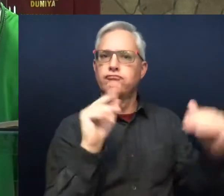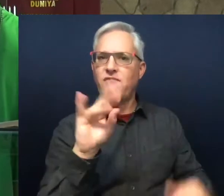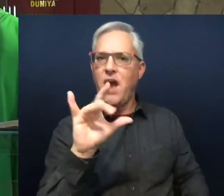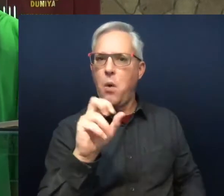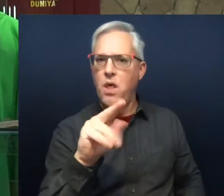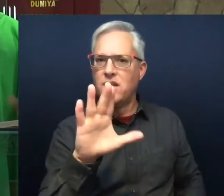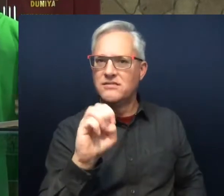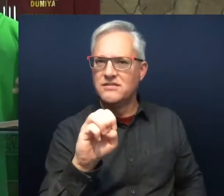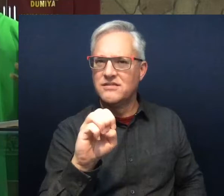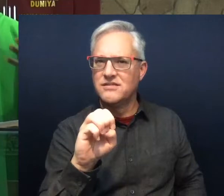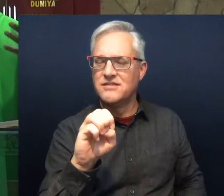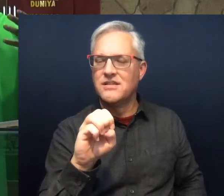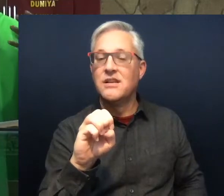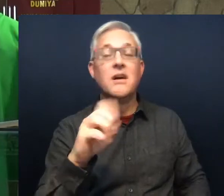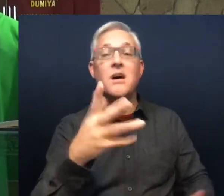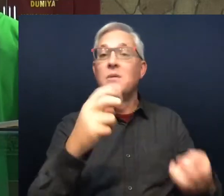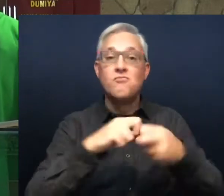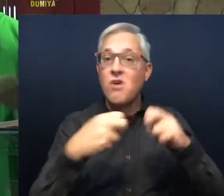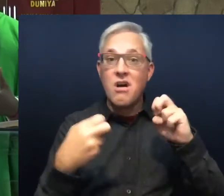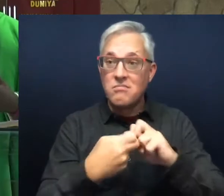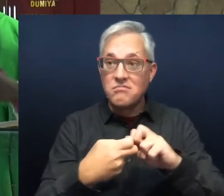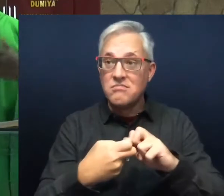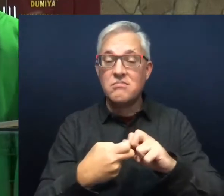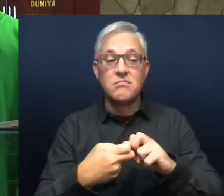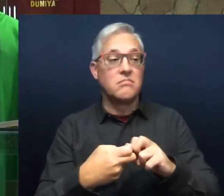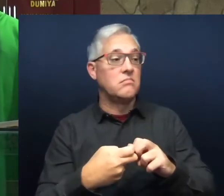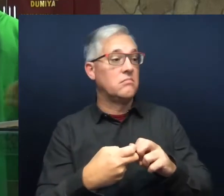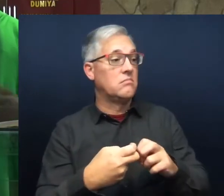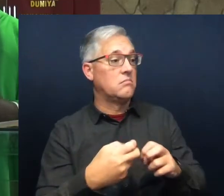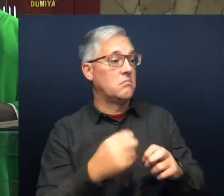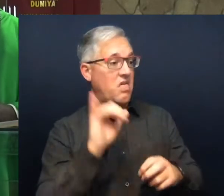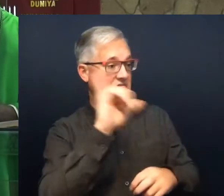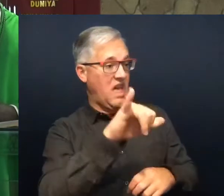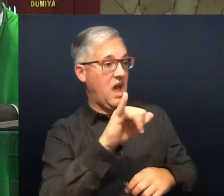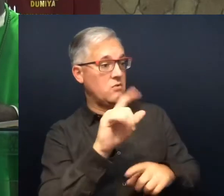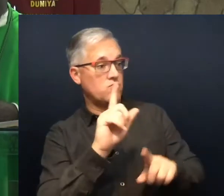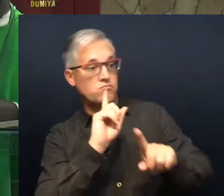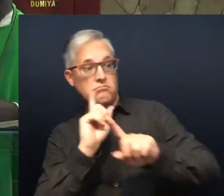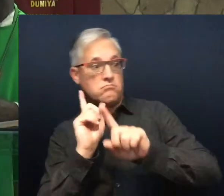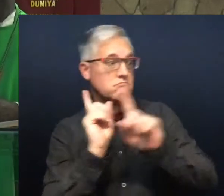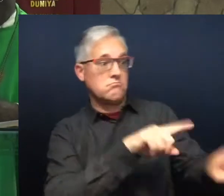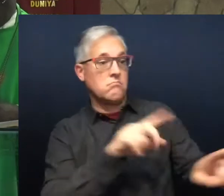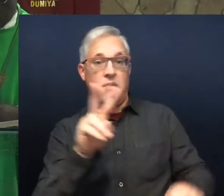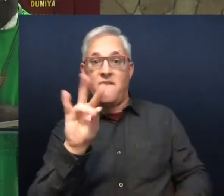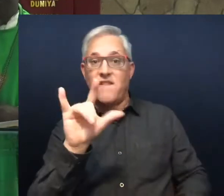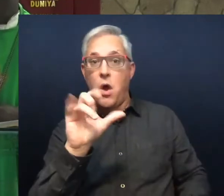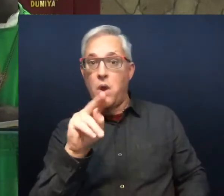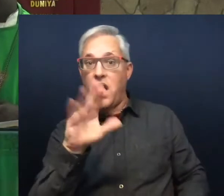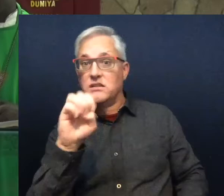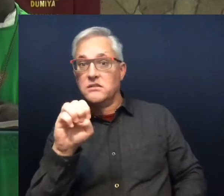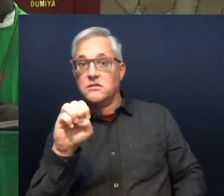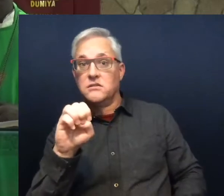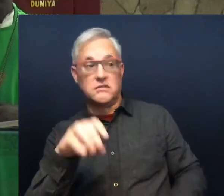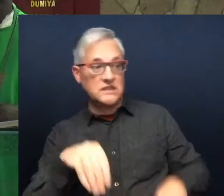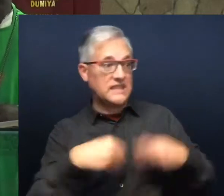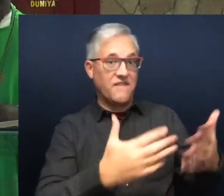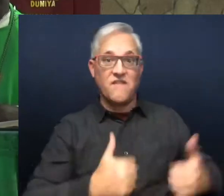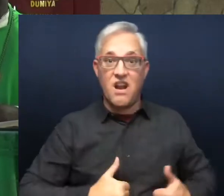its limitation in that its result is not always life, which Jesus came to offer, but